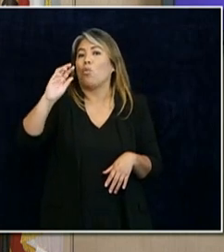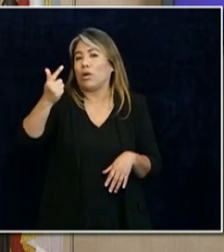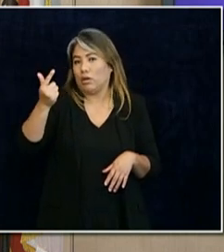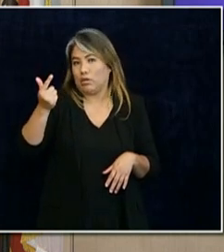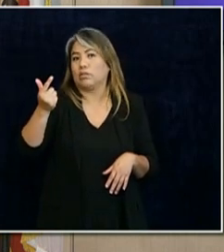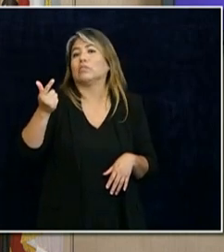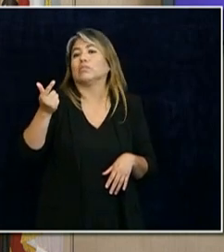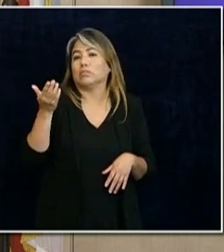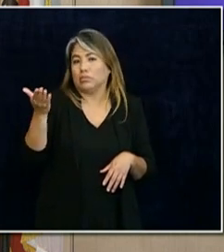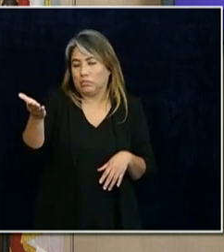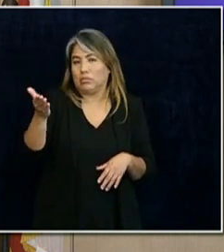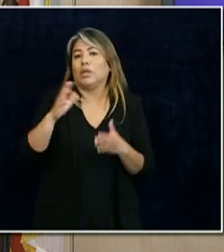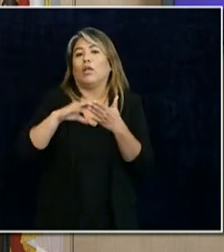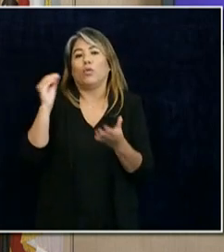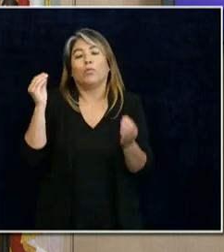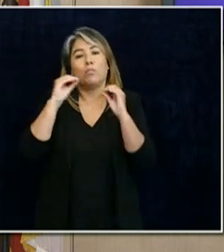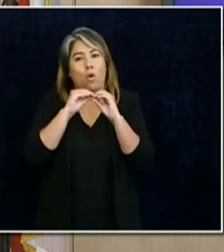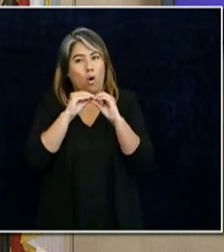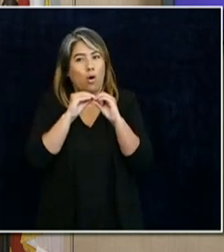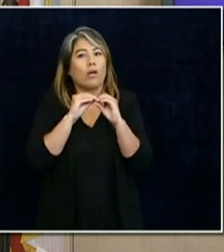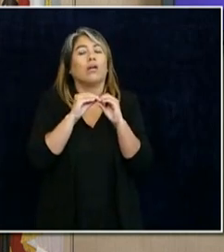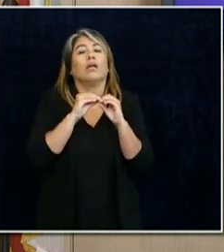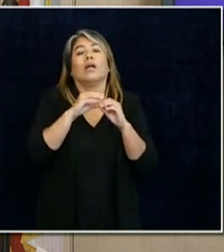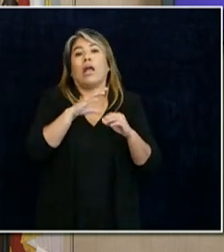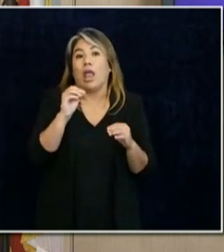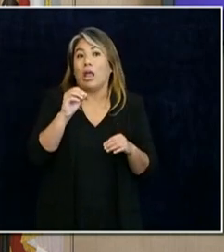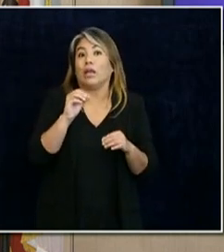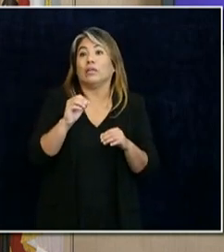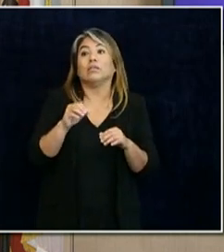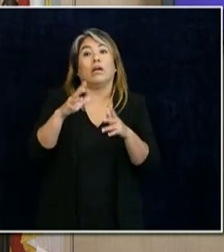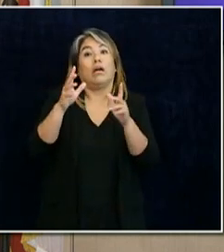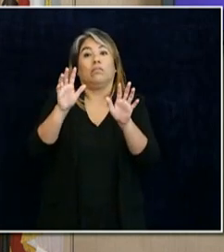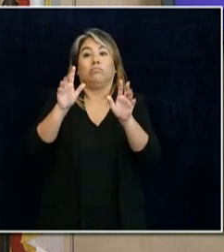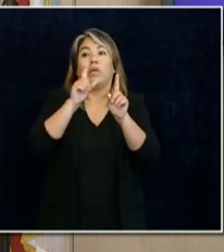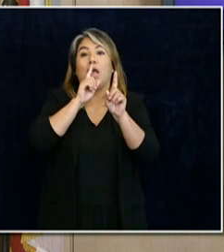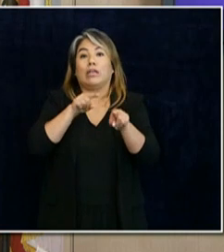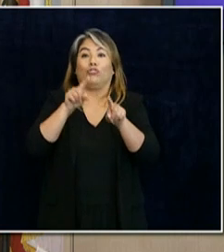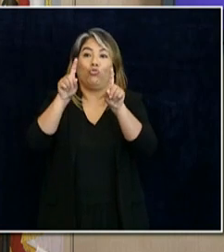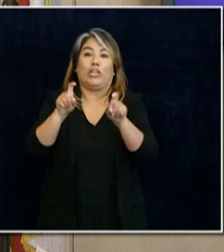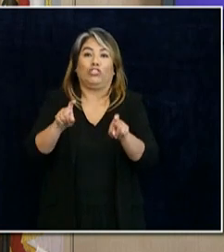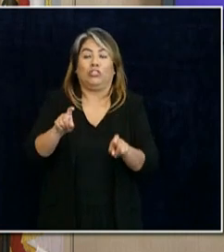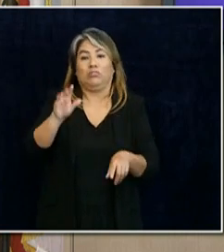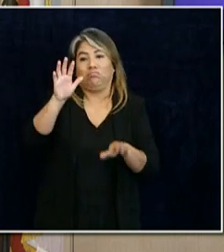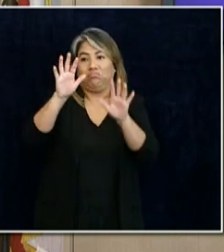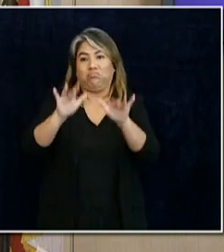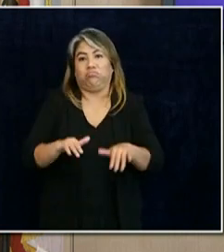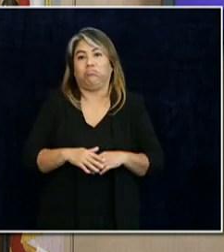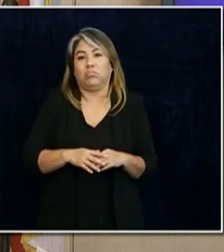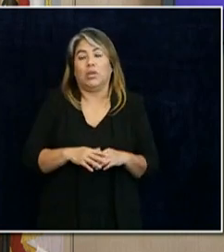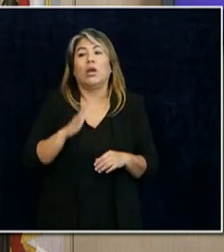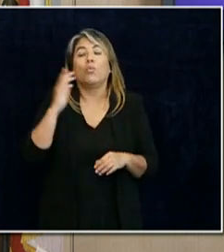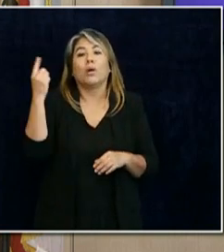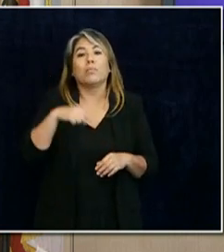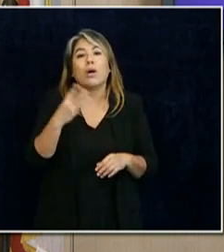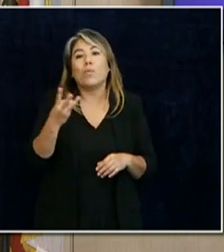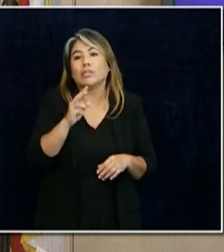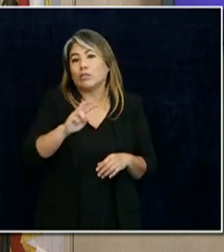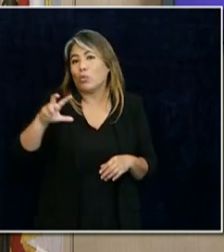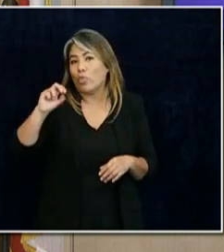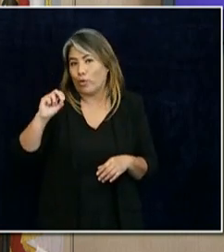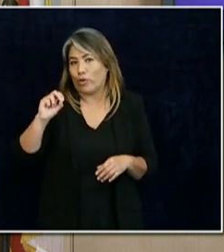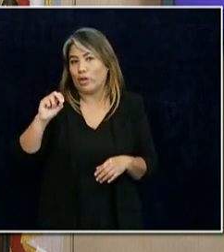www.countme2020.org to learn more and certainly to take the census. We'll return here on Wednesday at